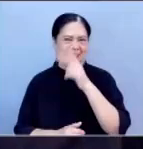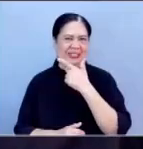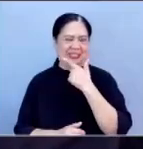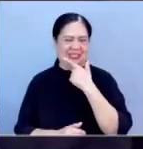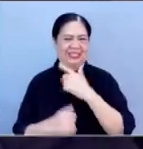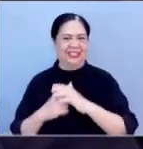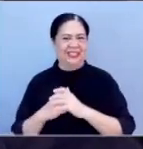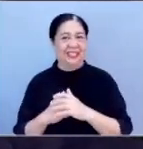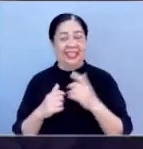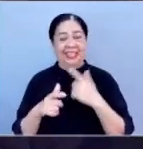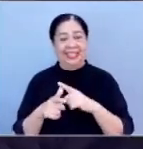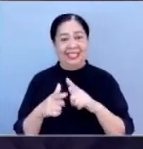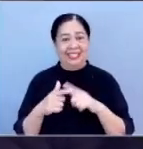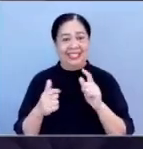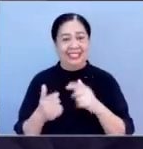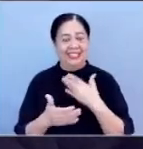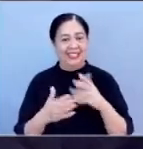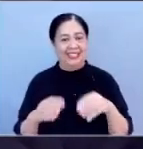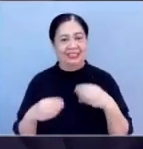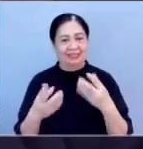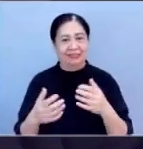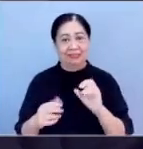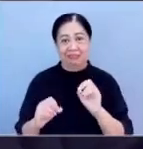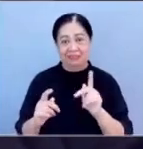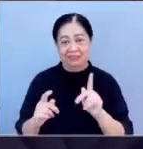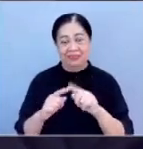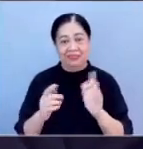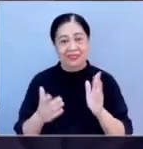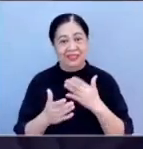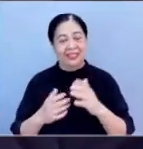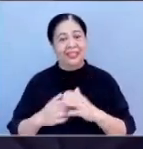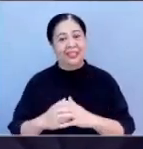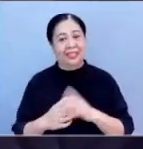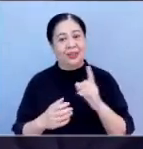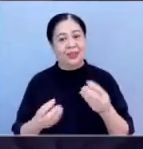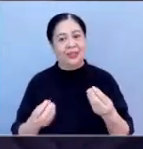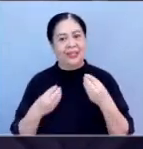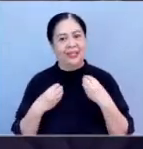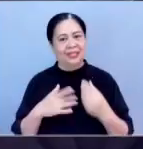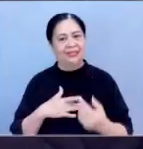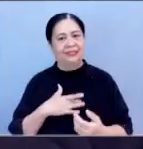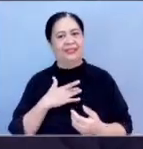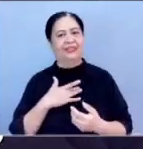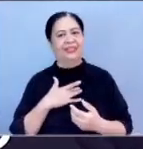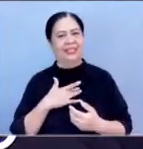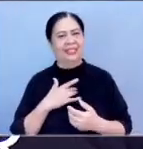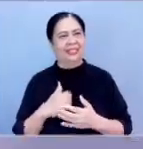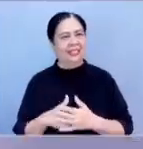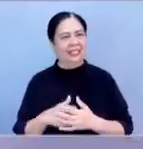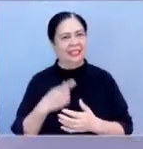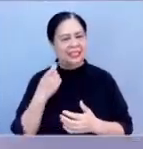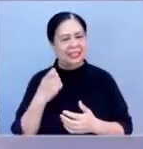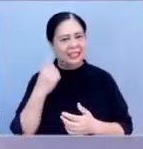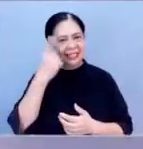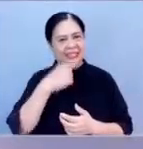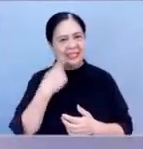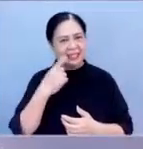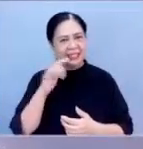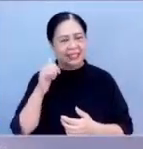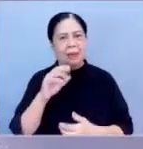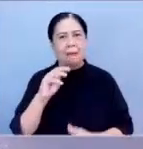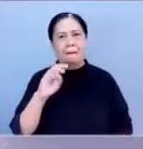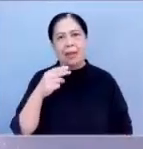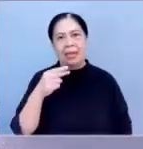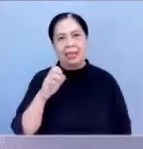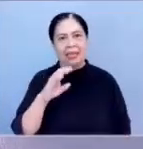And then you sing the way you do. You give us, is it okay if we say that you give us the feels of, sino ba, who does he remind you of? Definitely Michael Bublé. Is